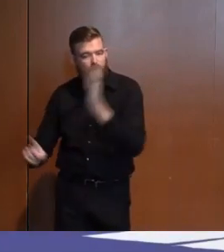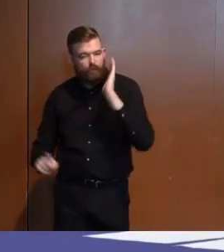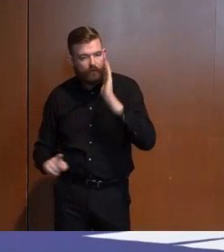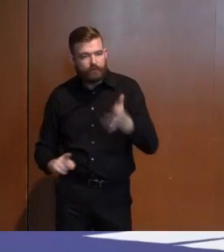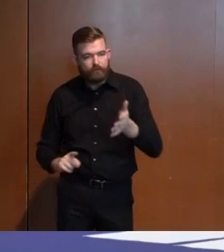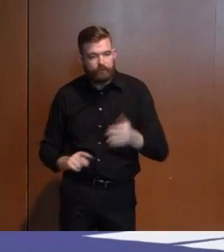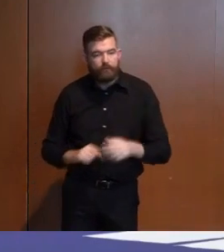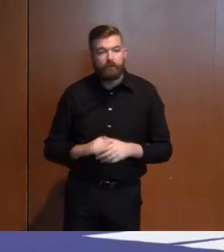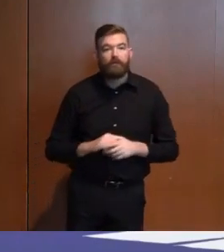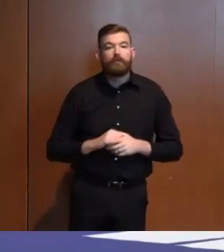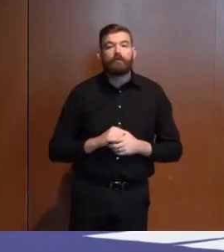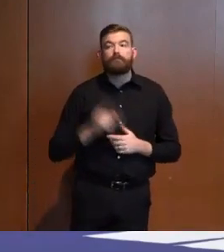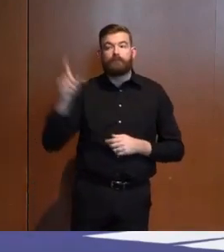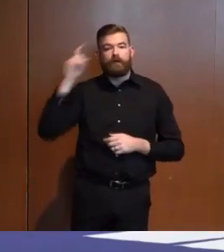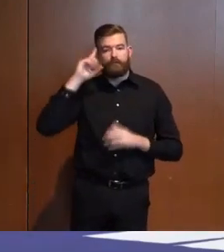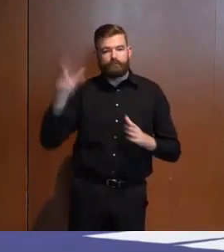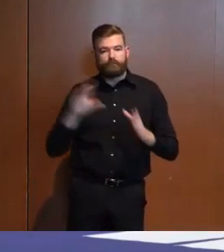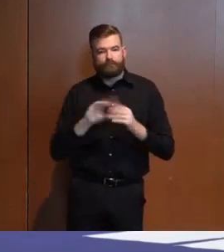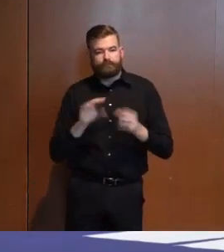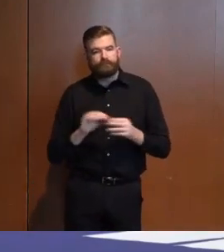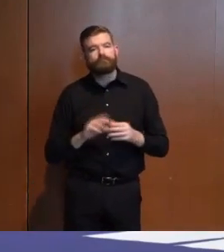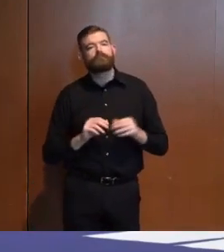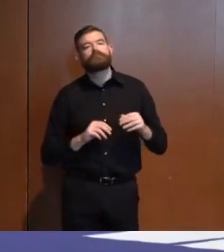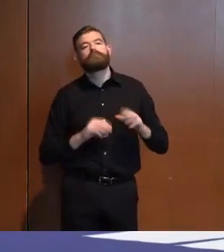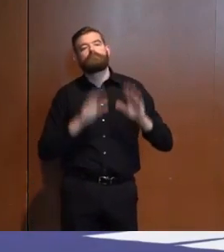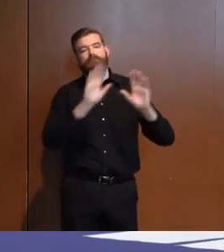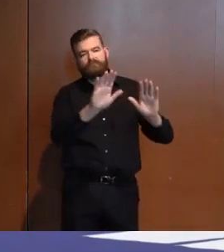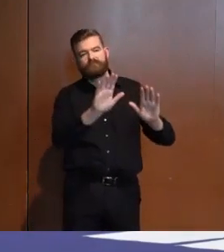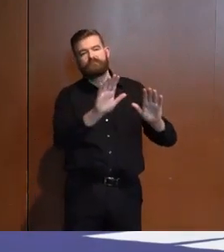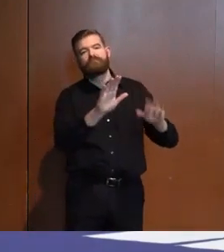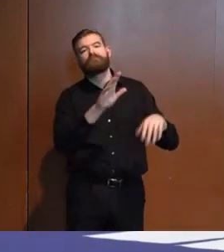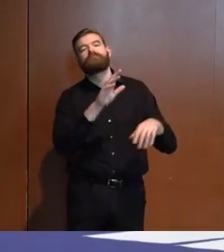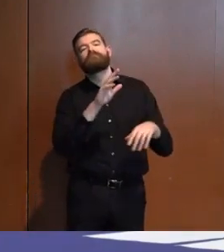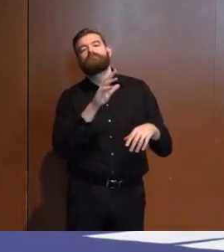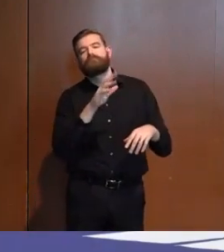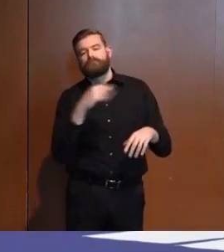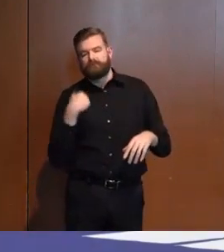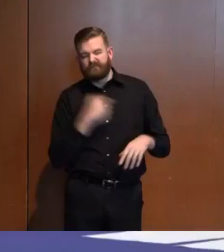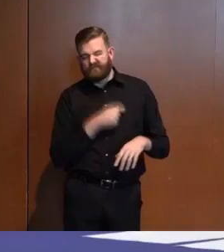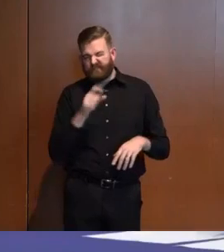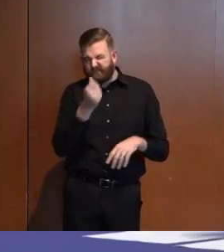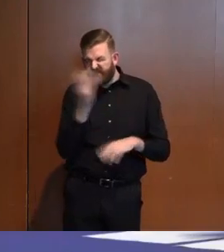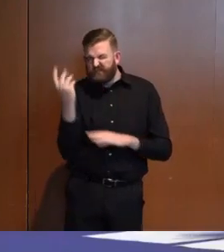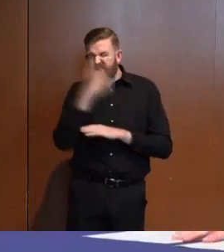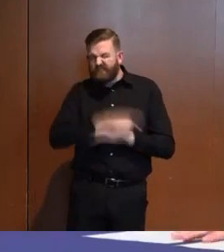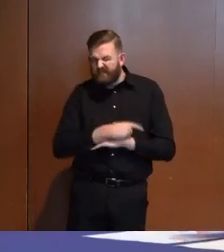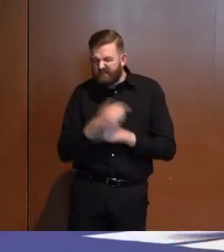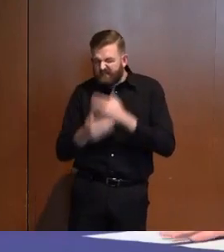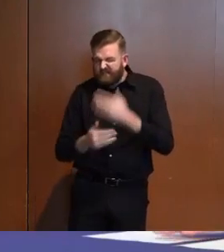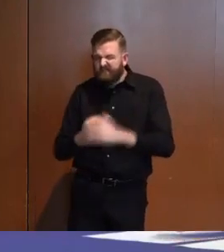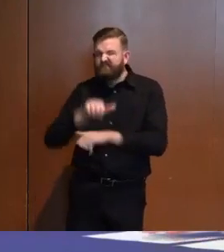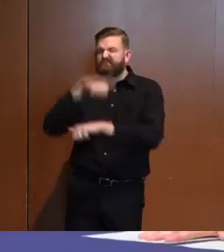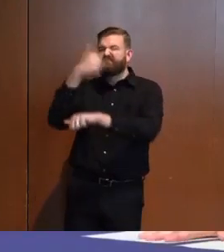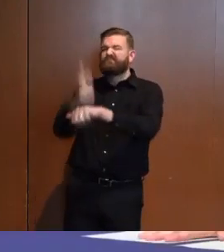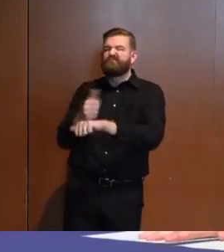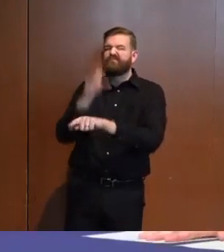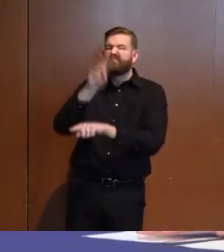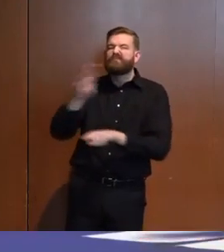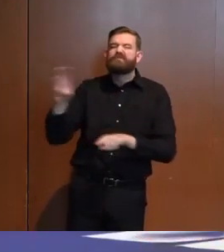with the website now back up and running, and see, and Matt, as he has done, each morning I get a